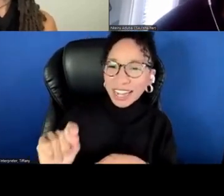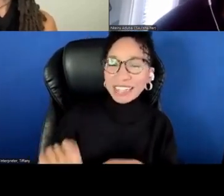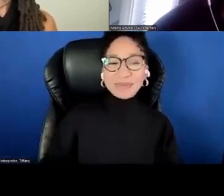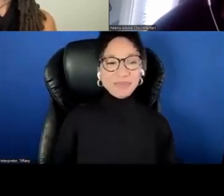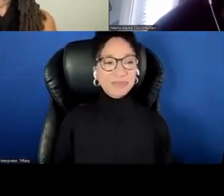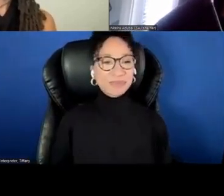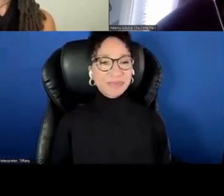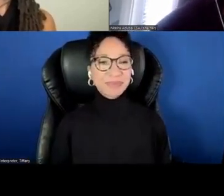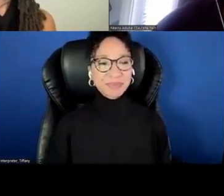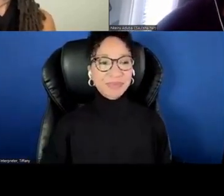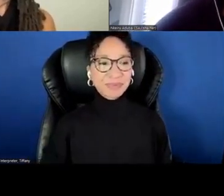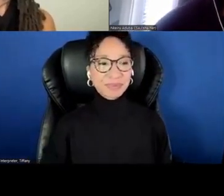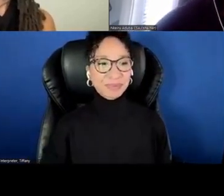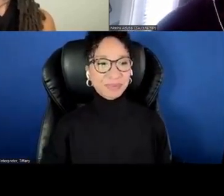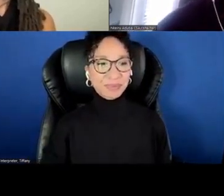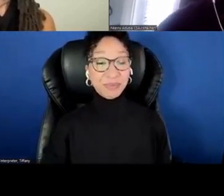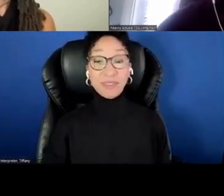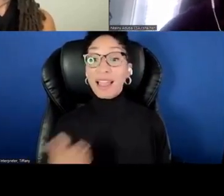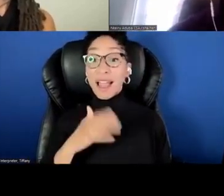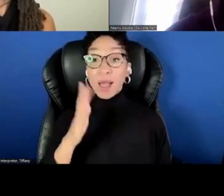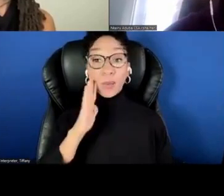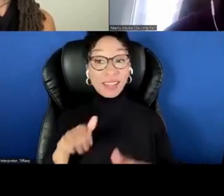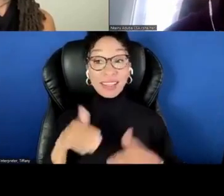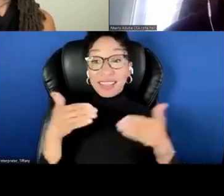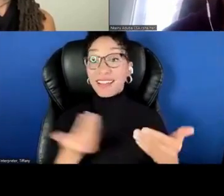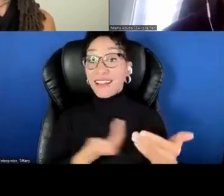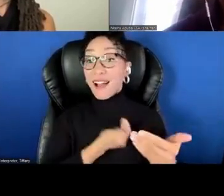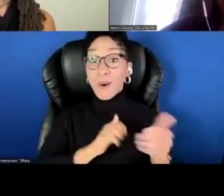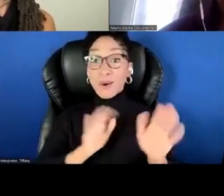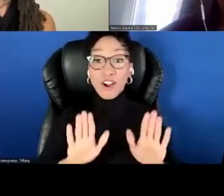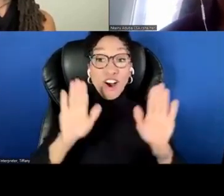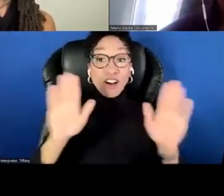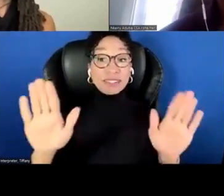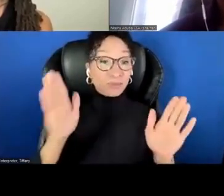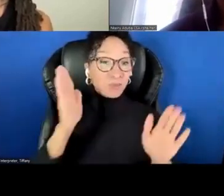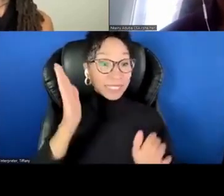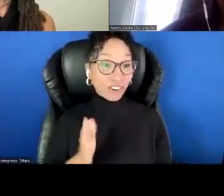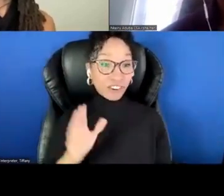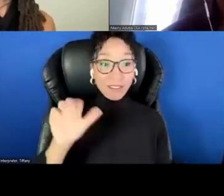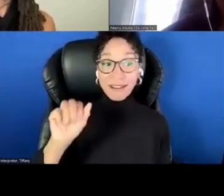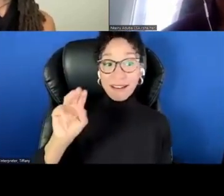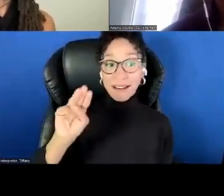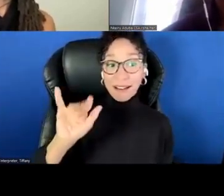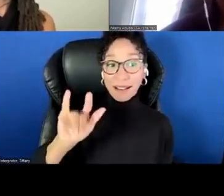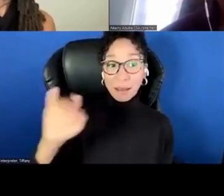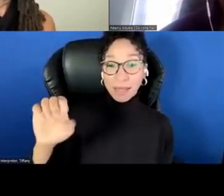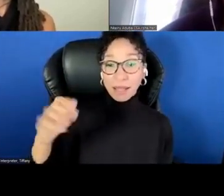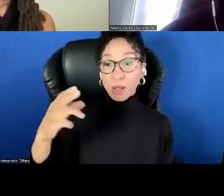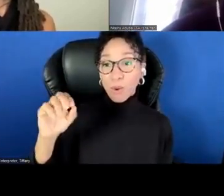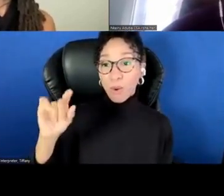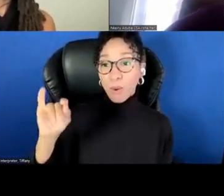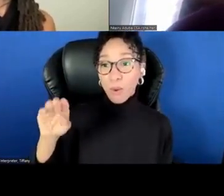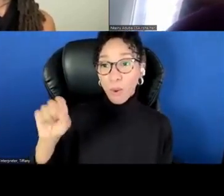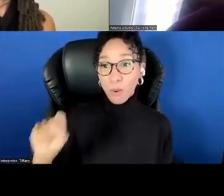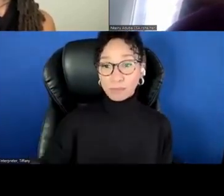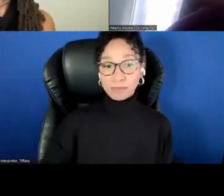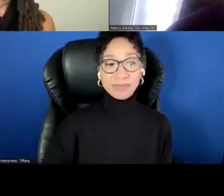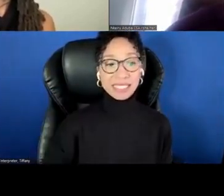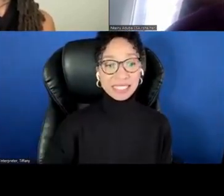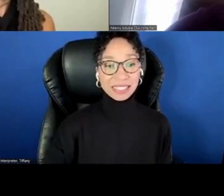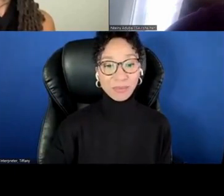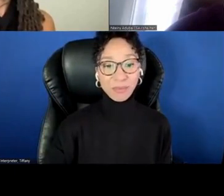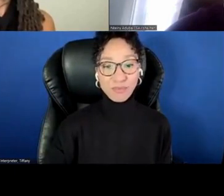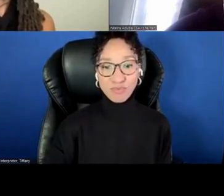over to our fantastic presenters today, Camille Holmes and Munamuru.